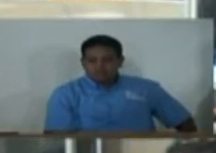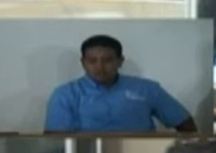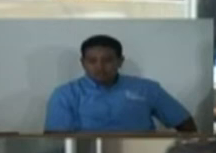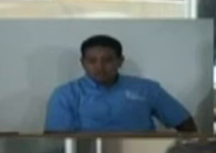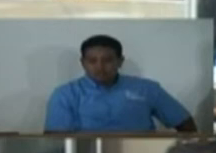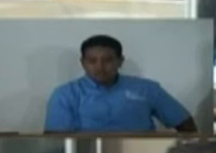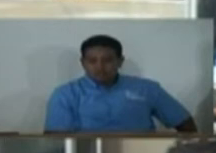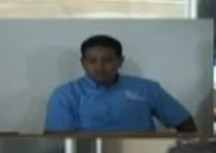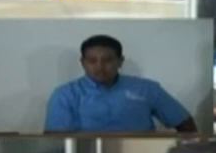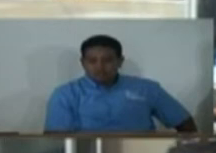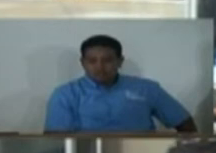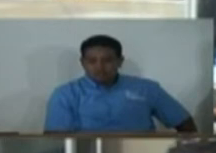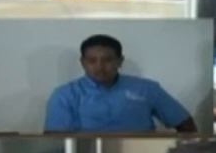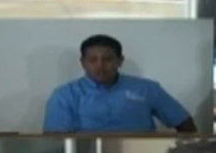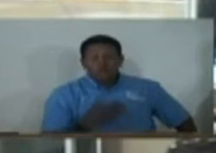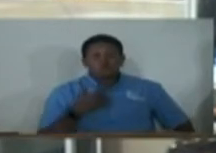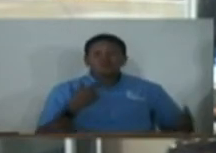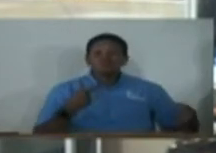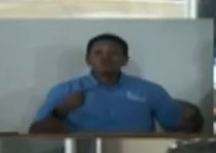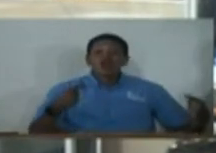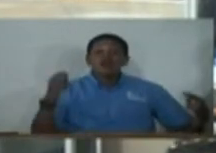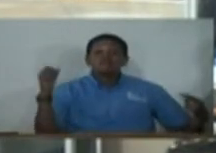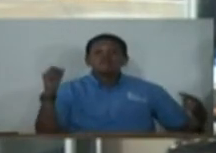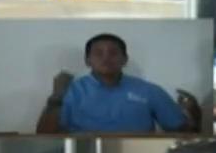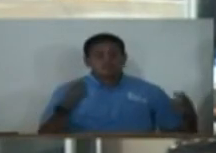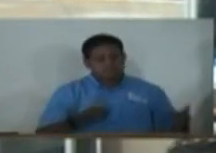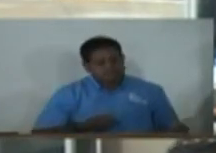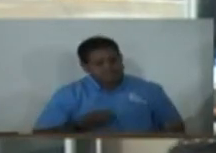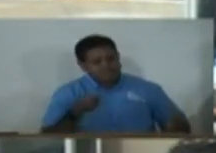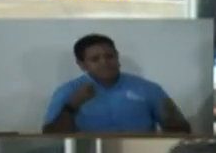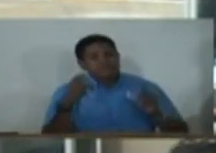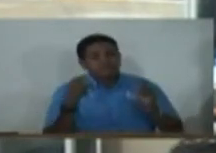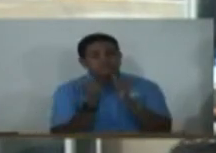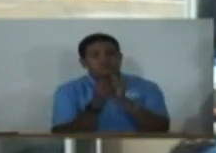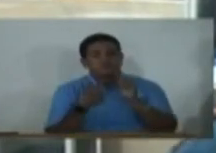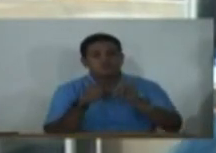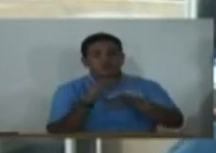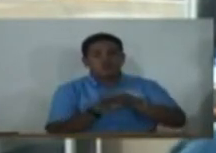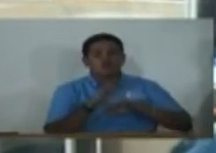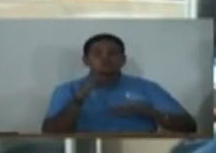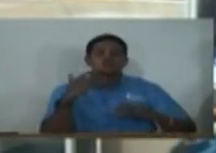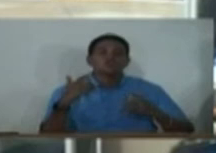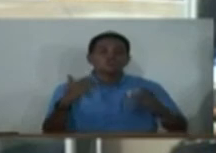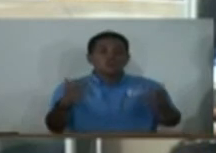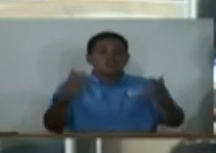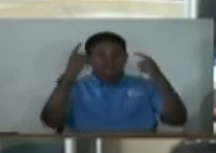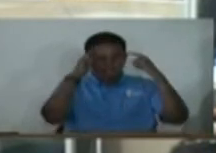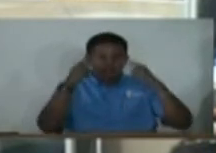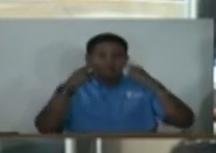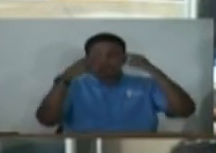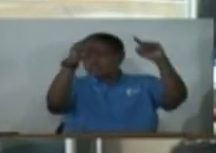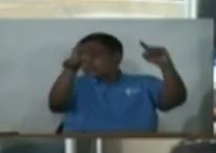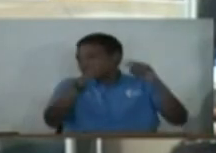bring the people along with us on the journey for prosperity.